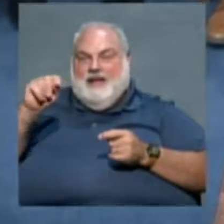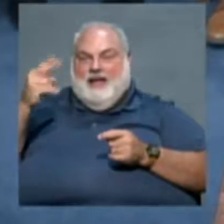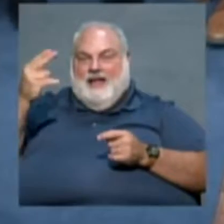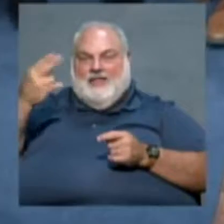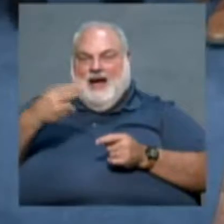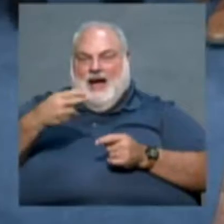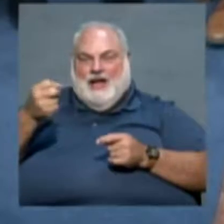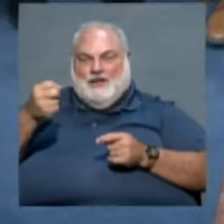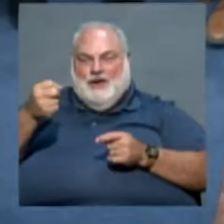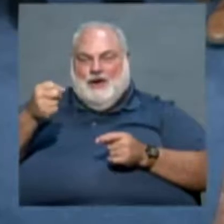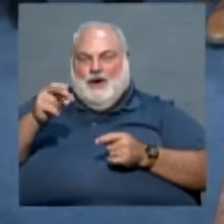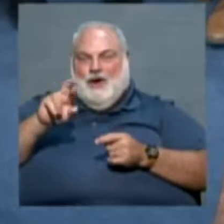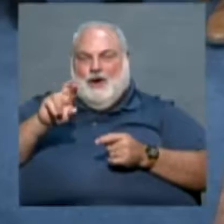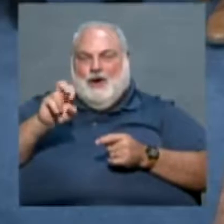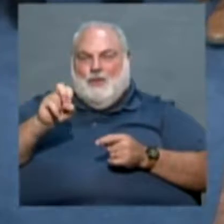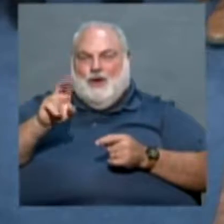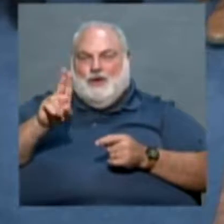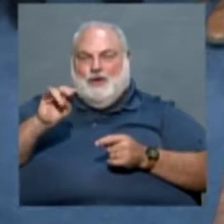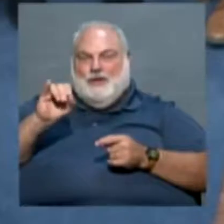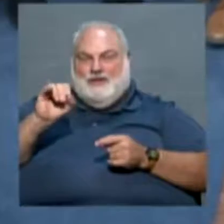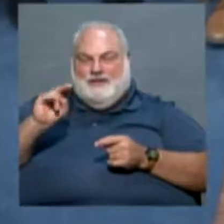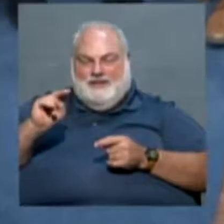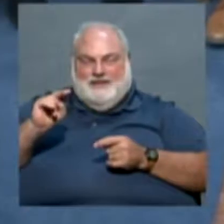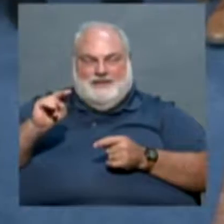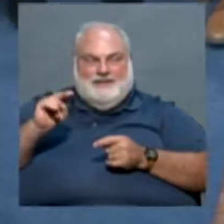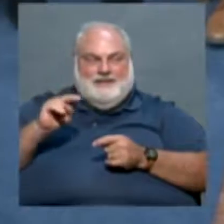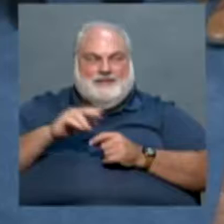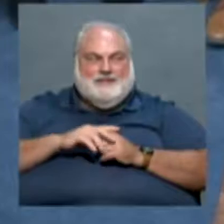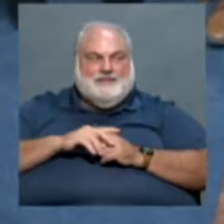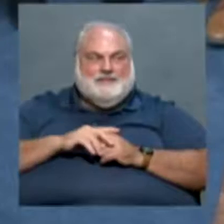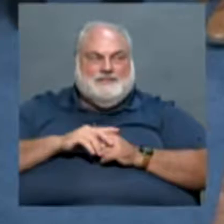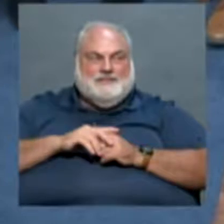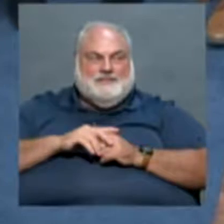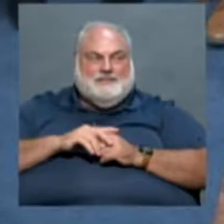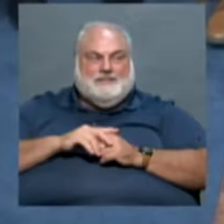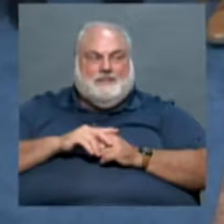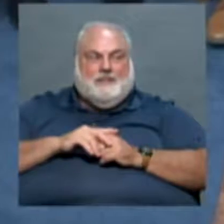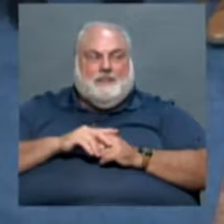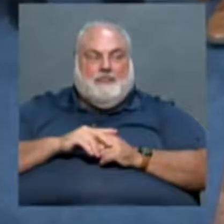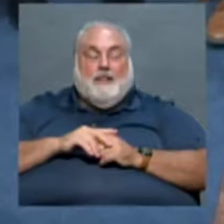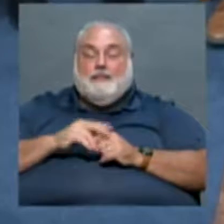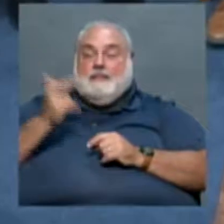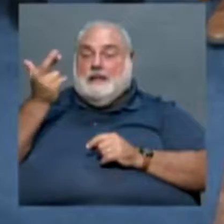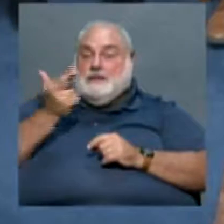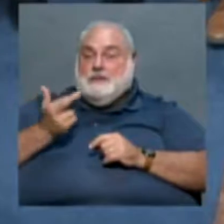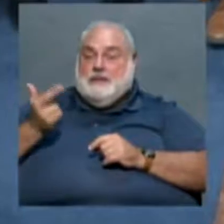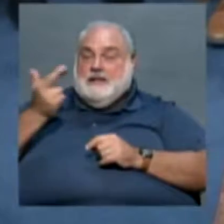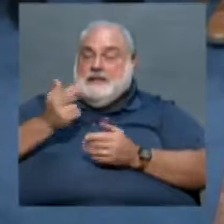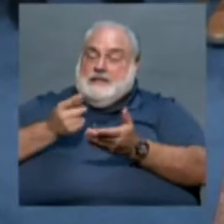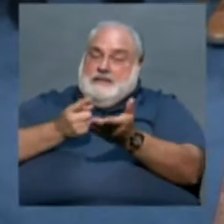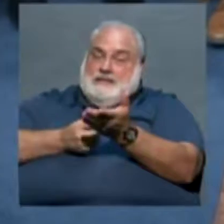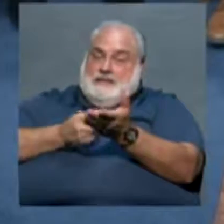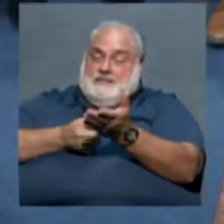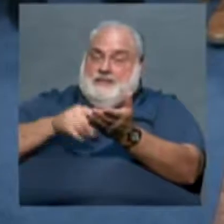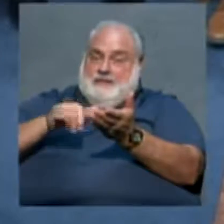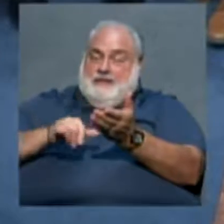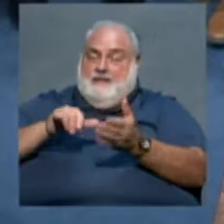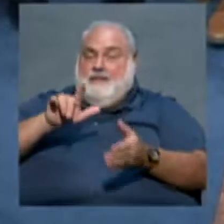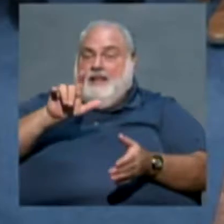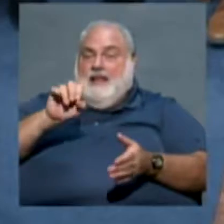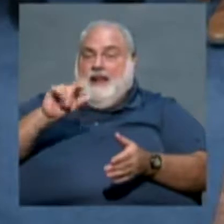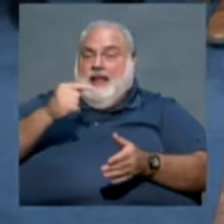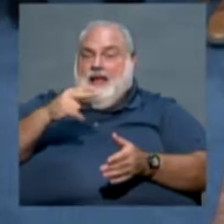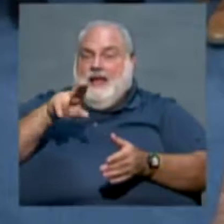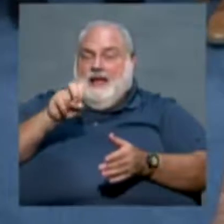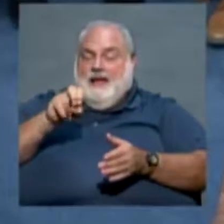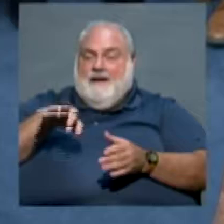reunion. The reason that I wanted to speak about this is the league finds it